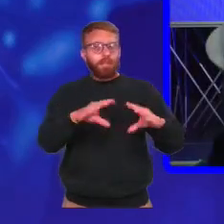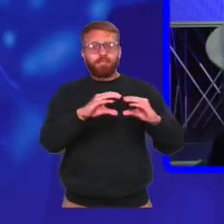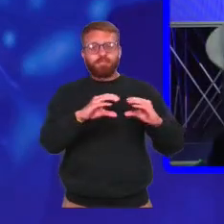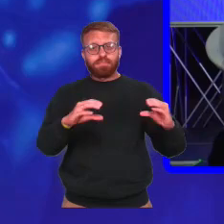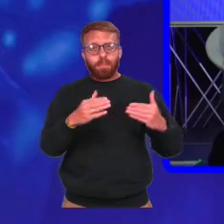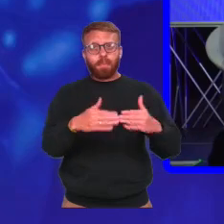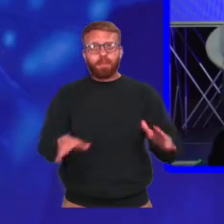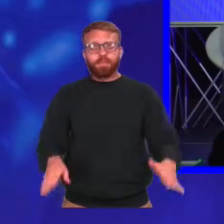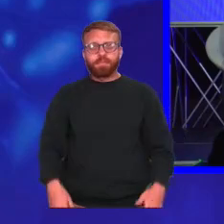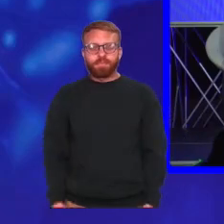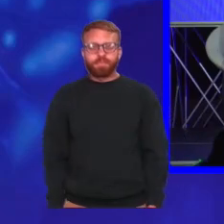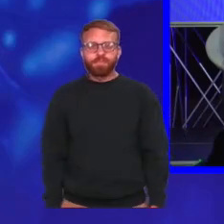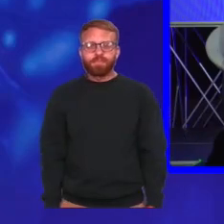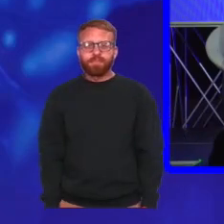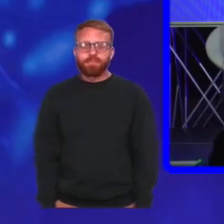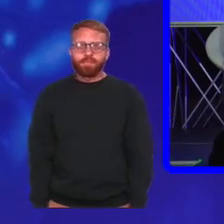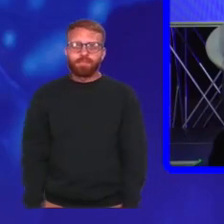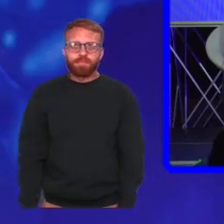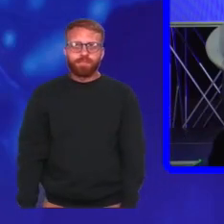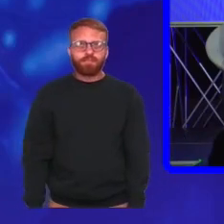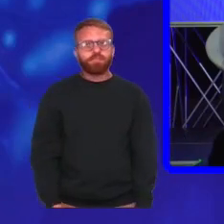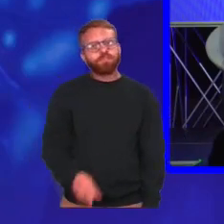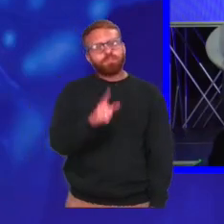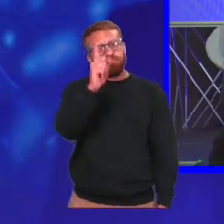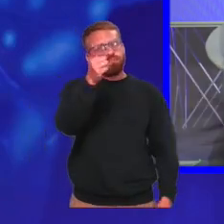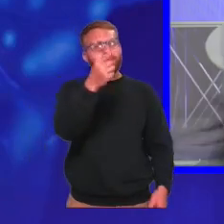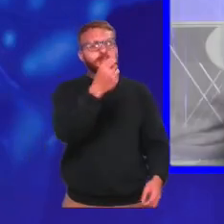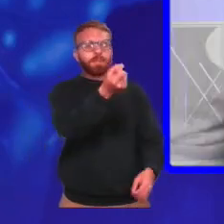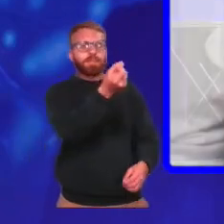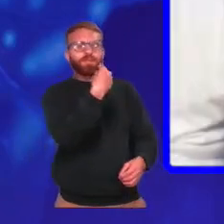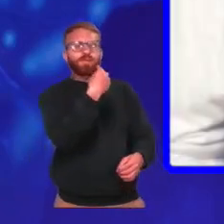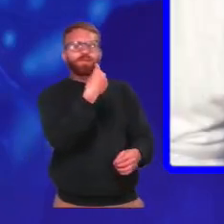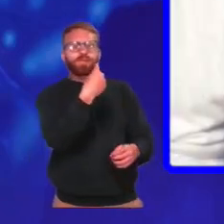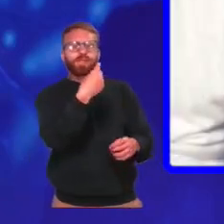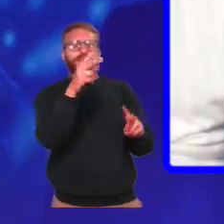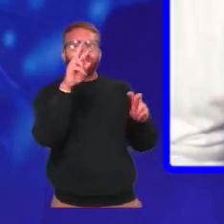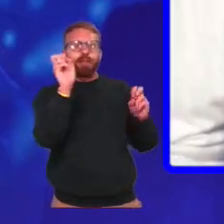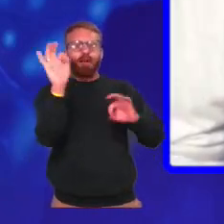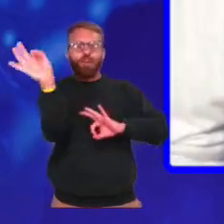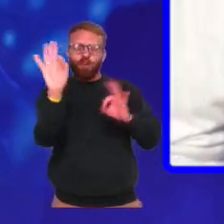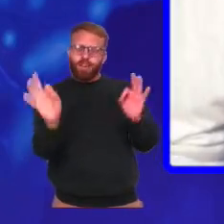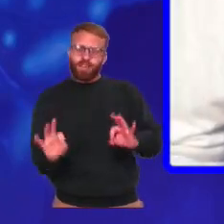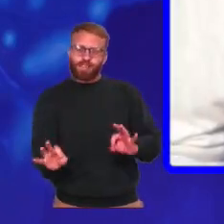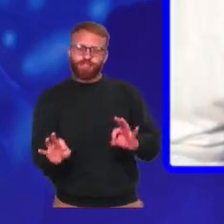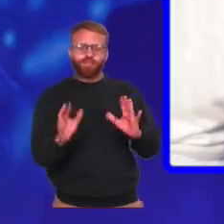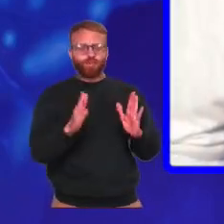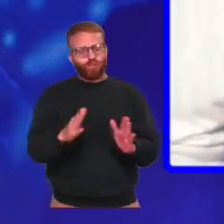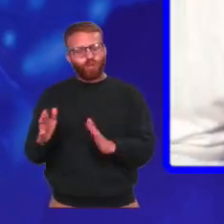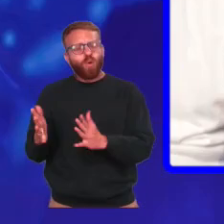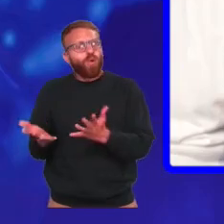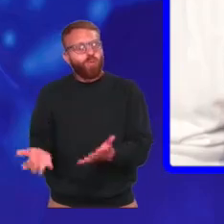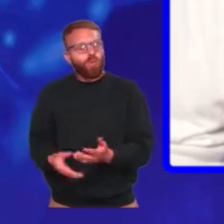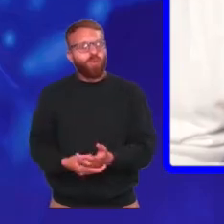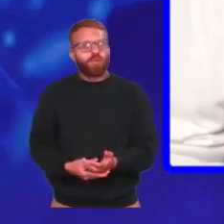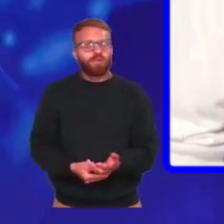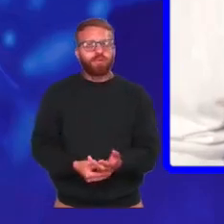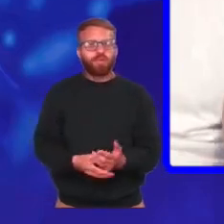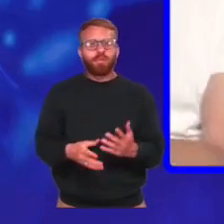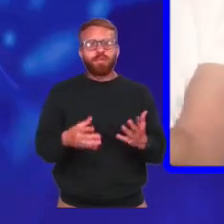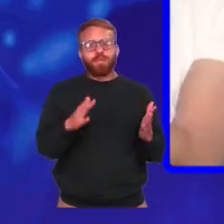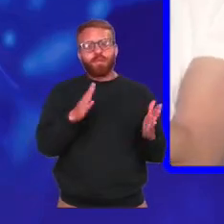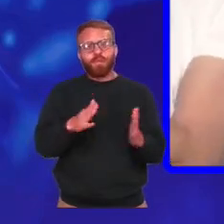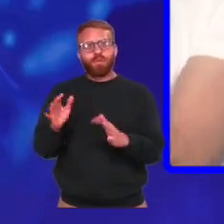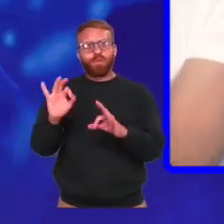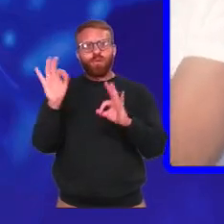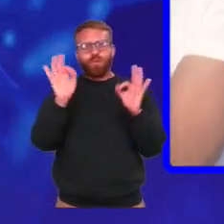Talking about culture, how is the work culture in Sony? Like, again, like, you're connecting several countries. How you